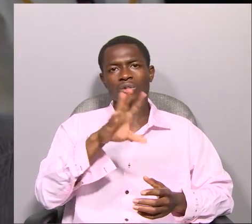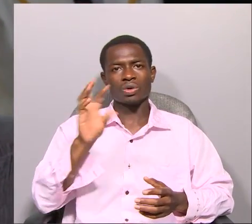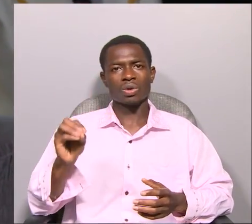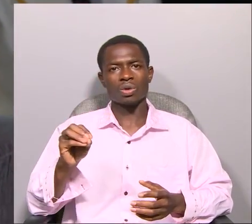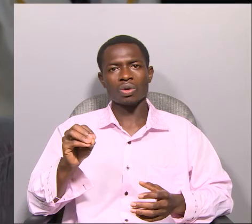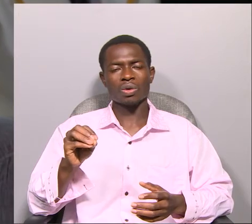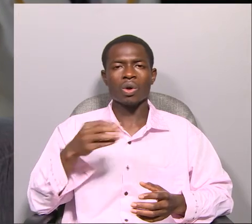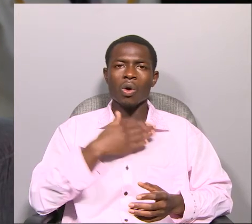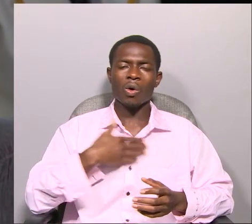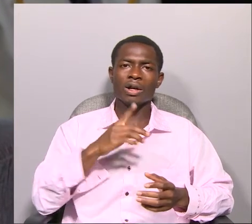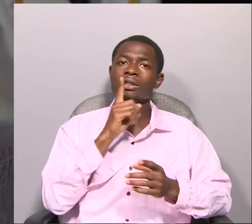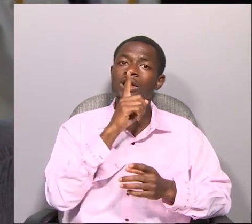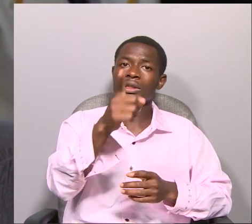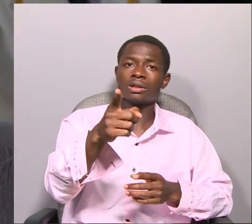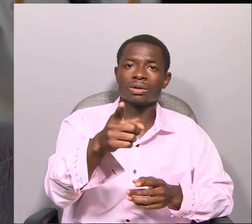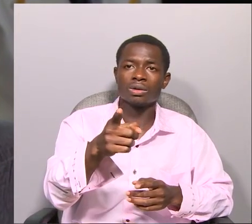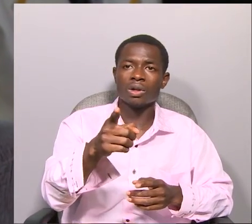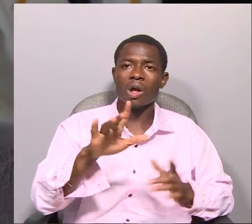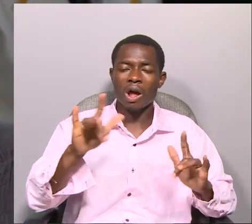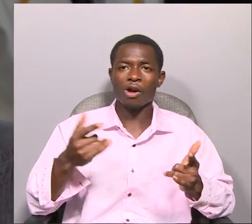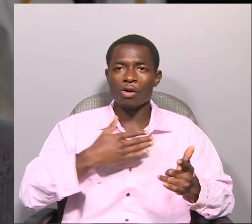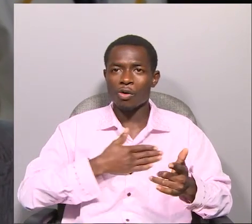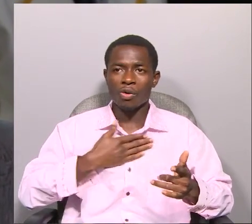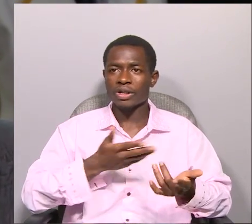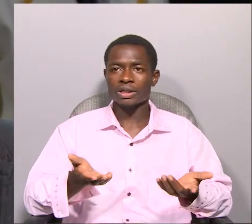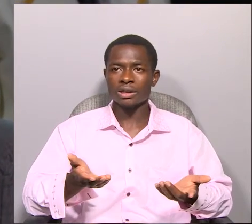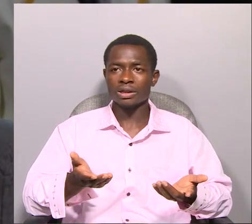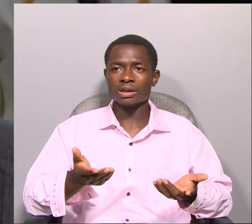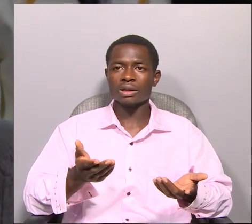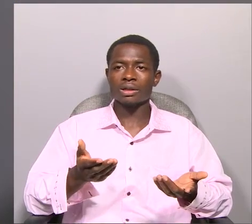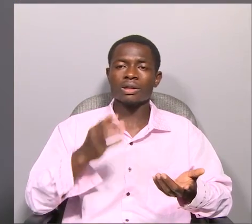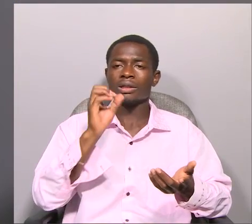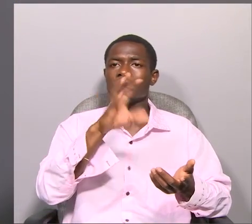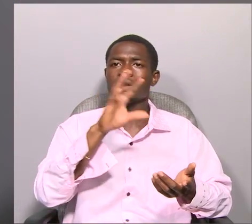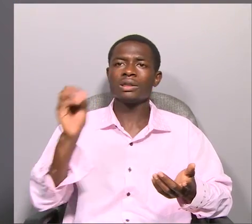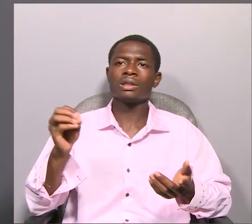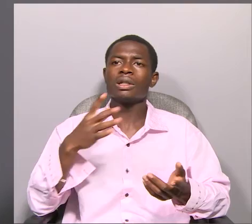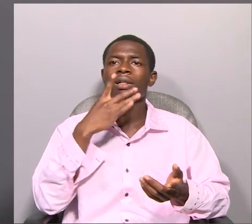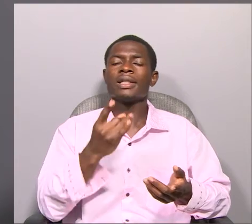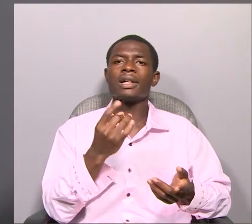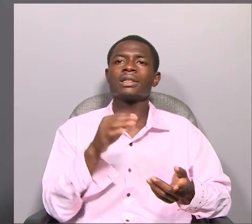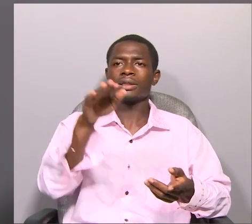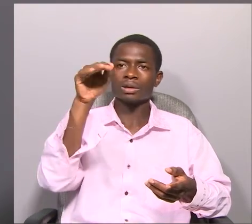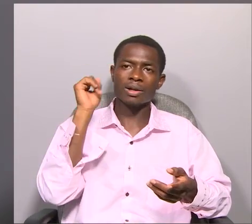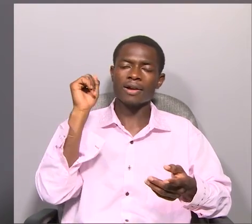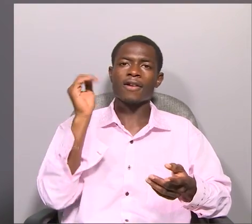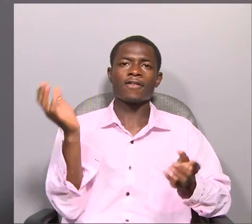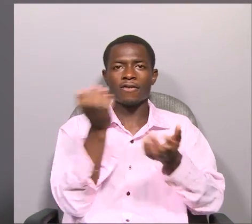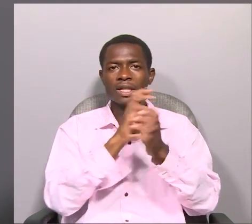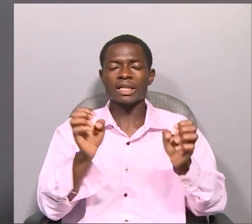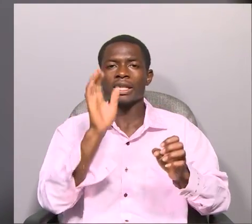So we want you to tell us how you want it done. We don't want a situation where some young Zimbabweans who think they